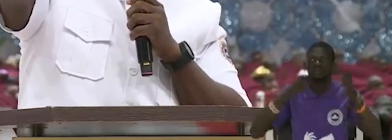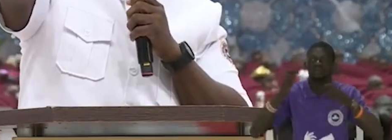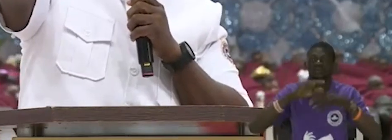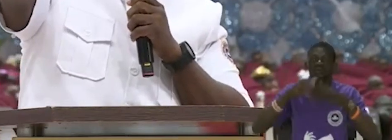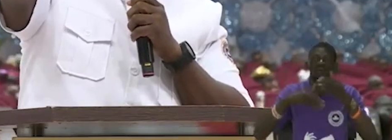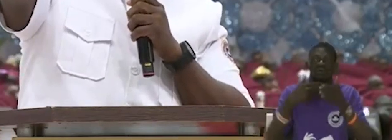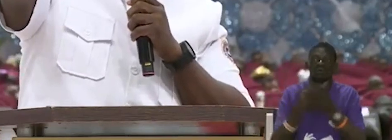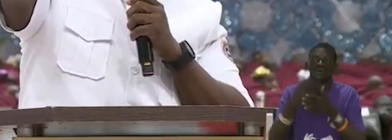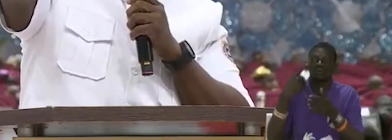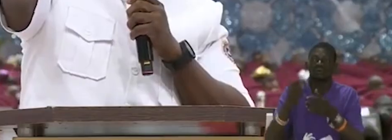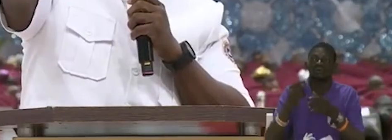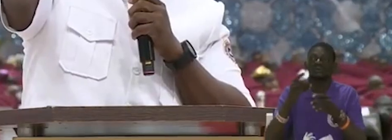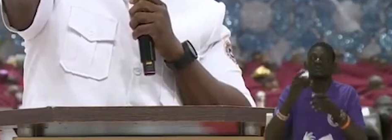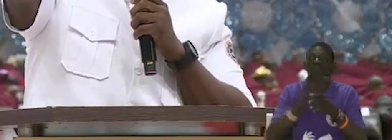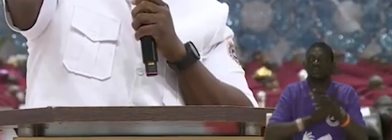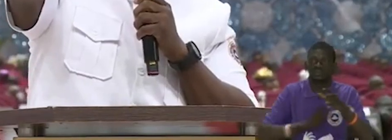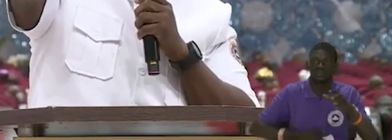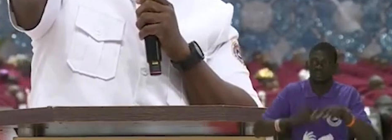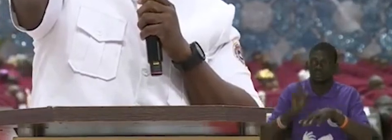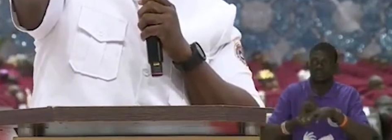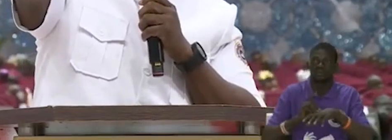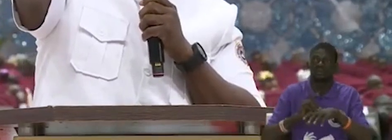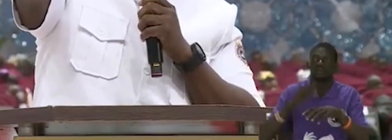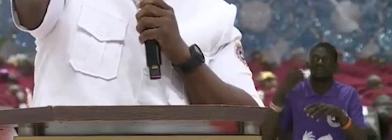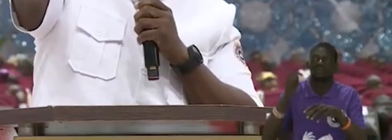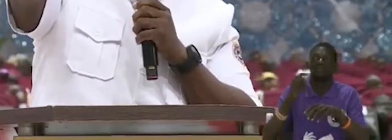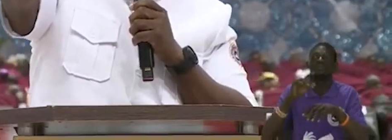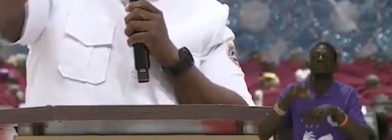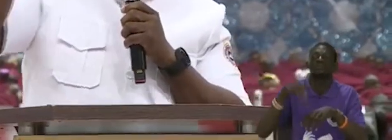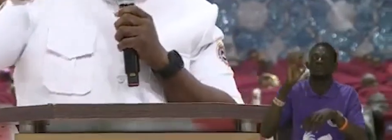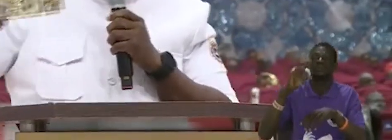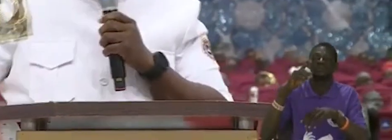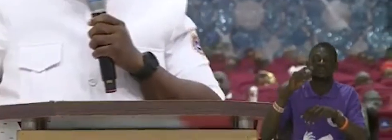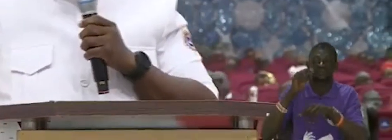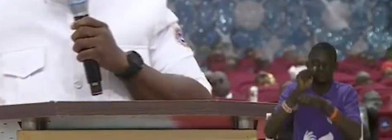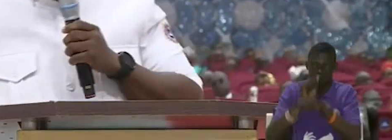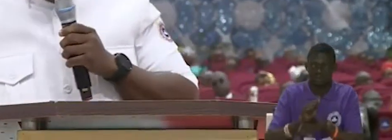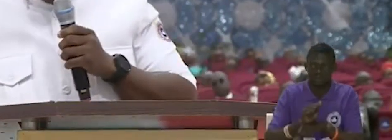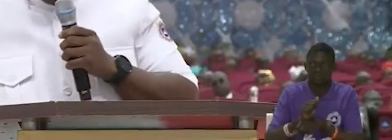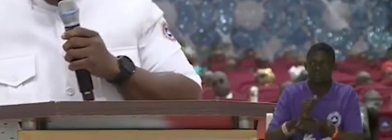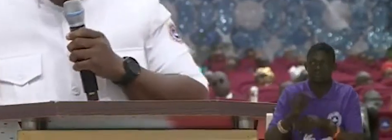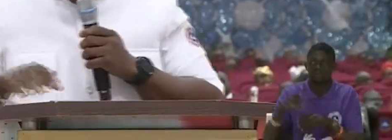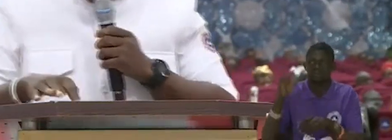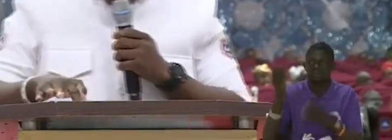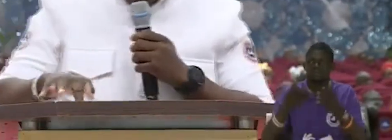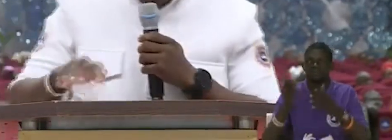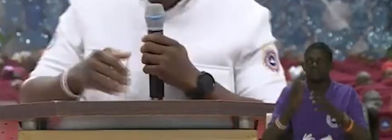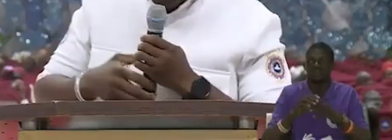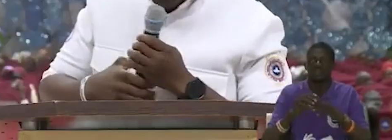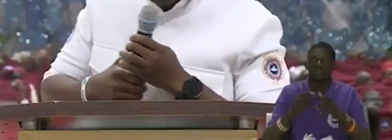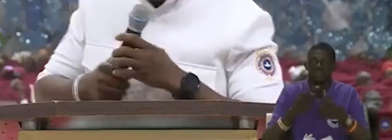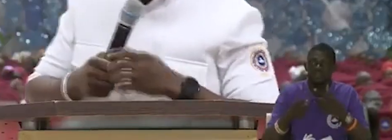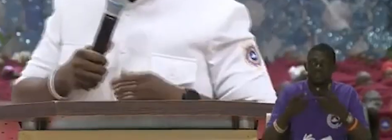kingdom. The son only picked the slave and picked the servant. Now,